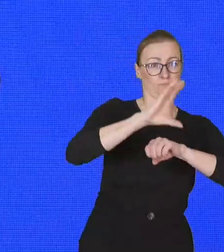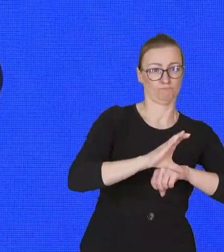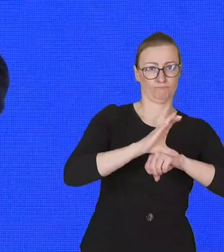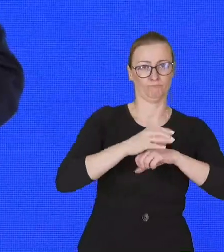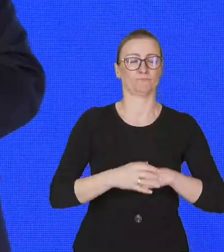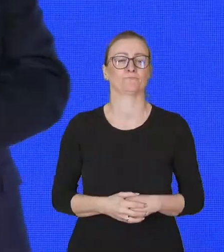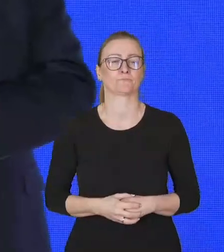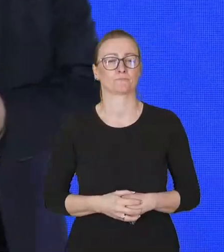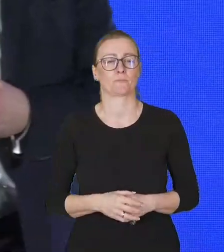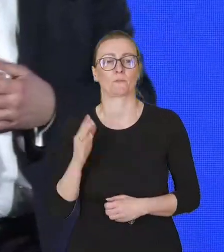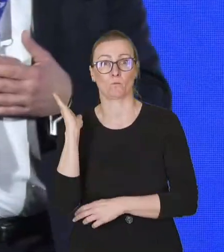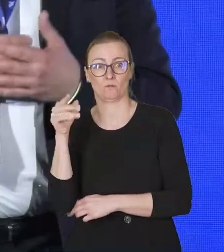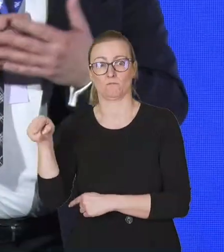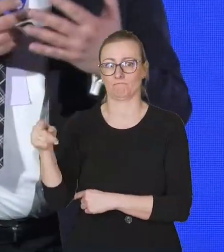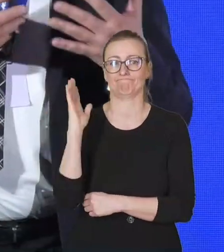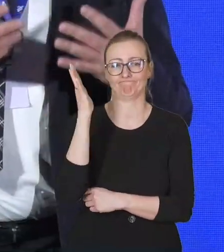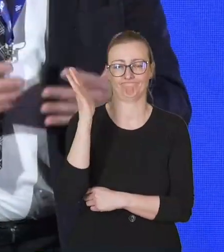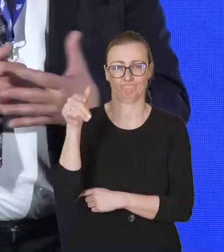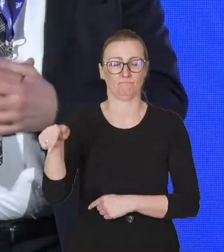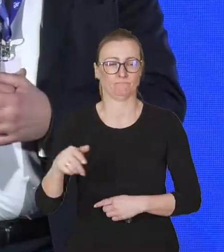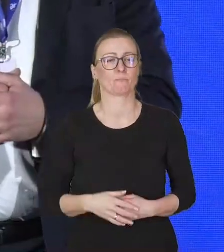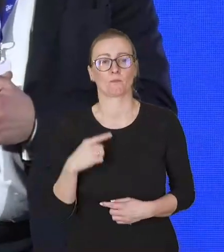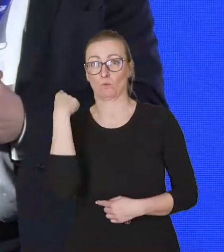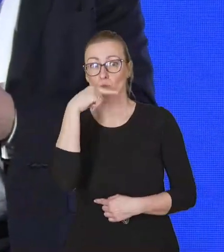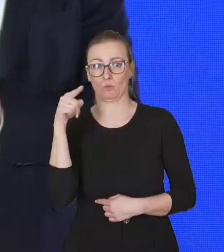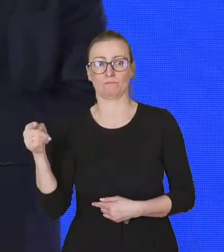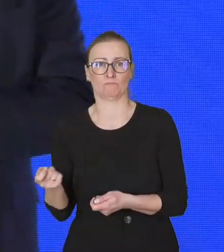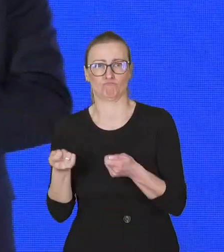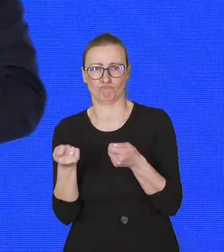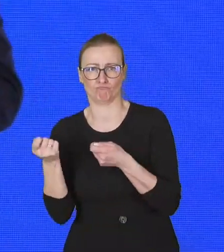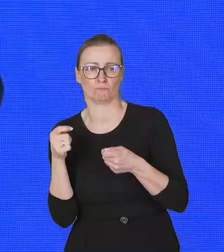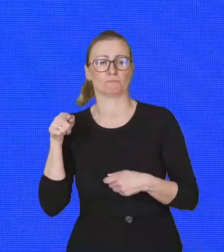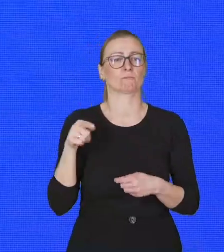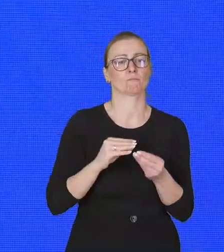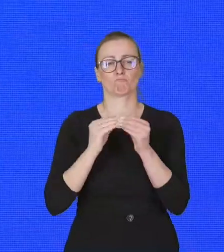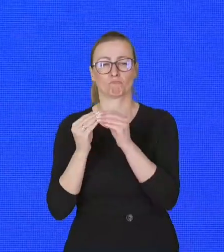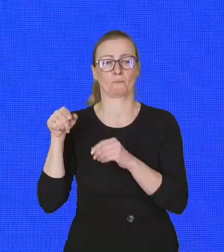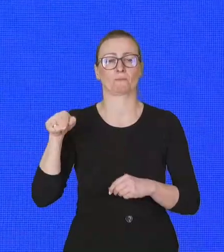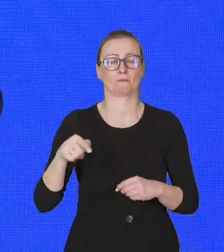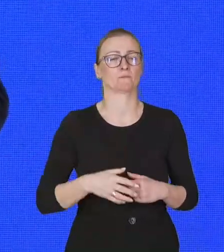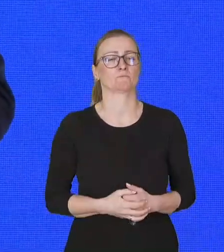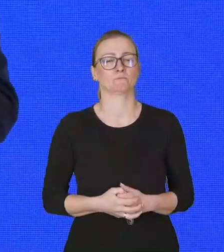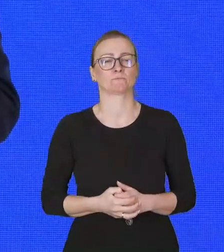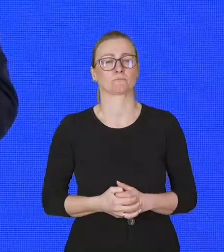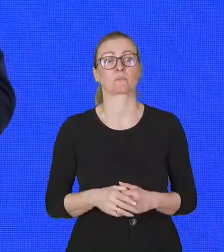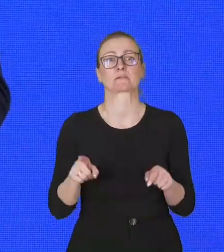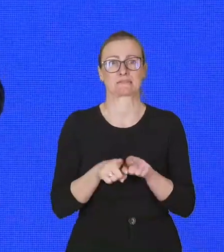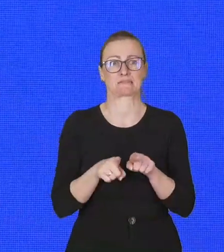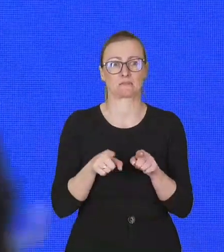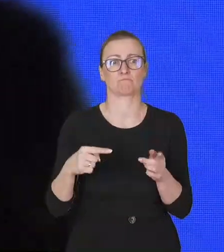discussion on the future and on the effectiveness of the cohesion policy in the context